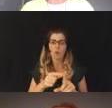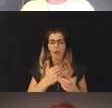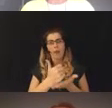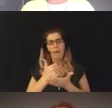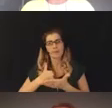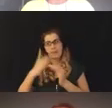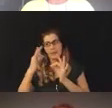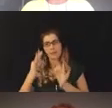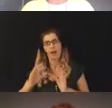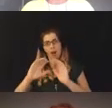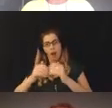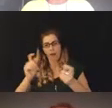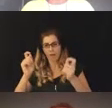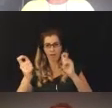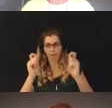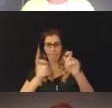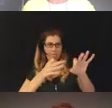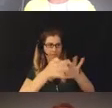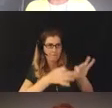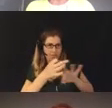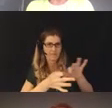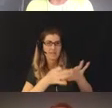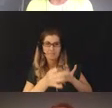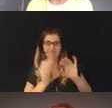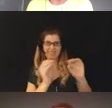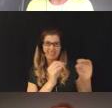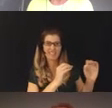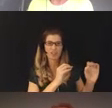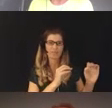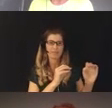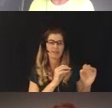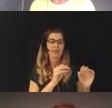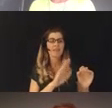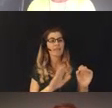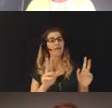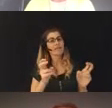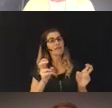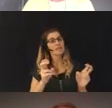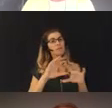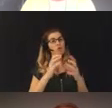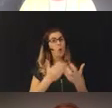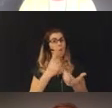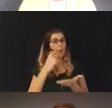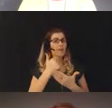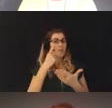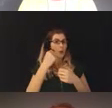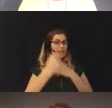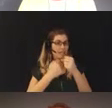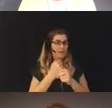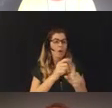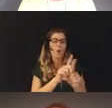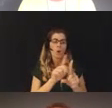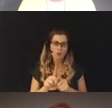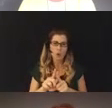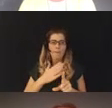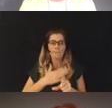make. And we use the zines created during this unit and the large themes that arise as a thematic scope and sequence for the year. And finally, I scaffold in skills